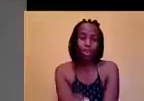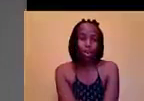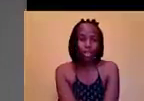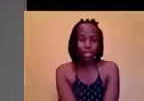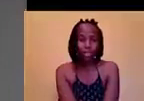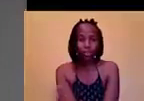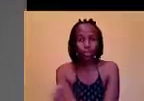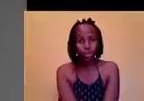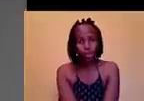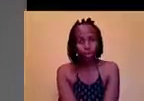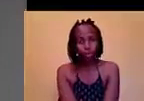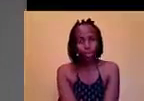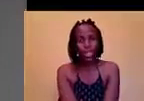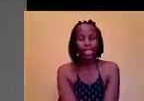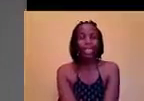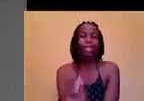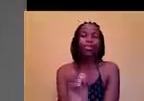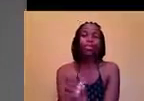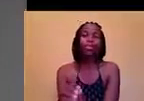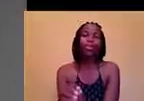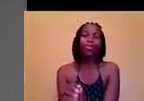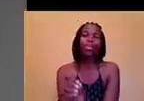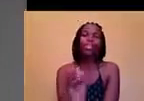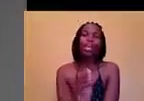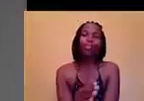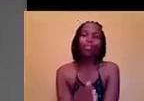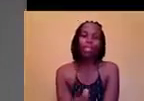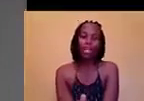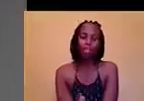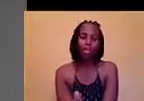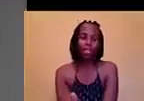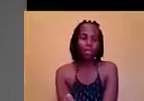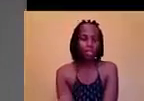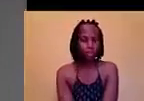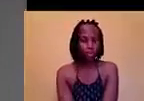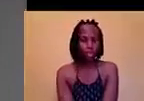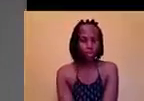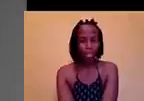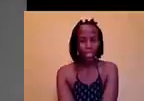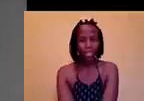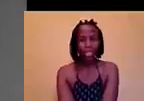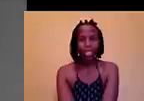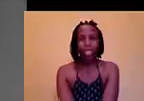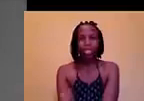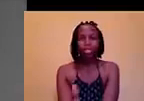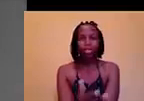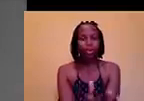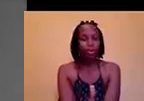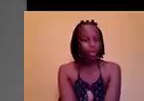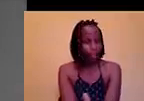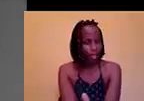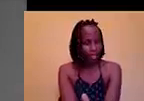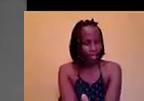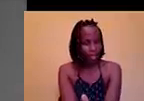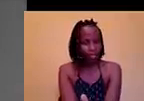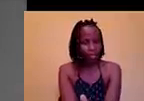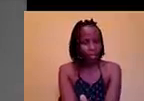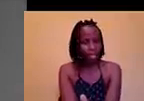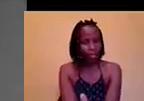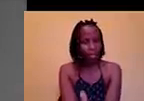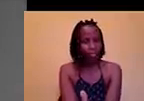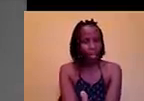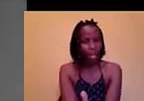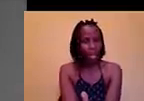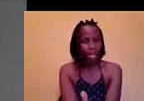assignments and your courses will show, right? And it will show you the type of assignment that you need to submit. So for